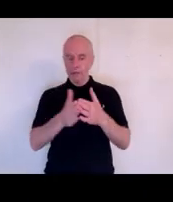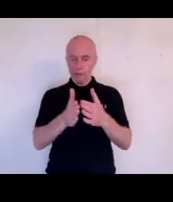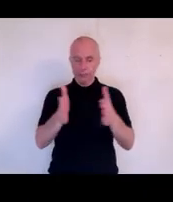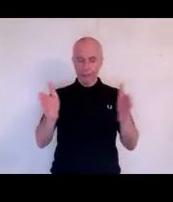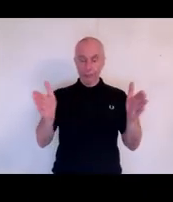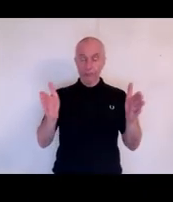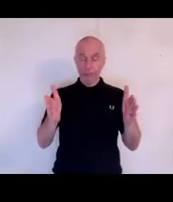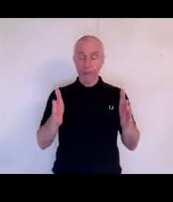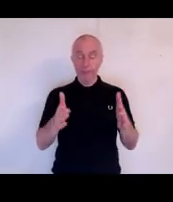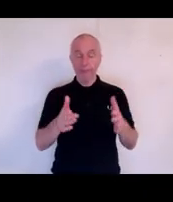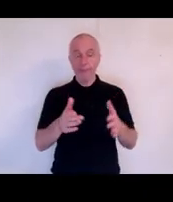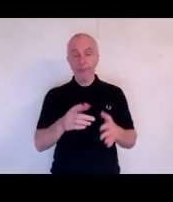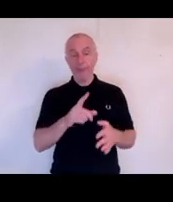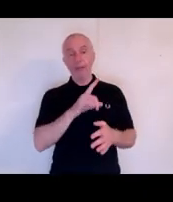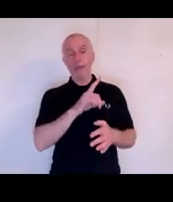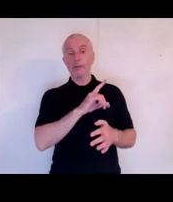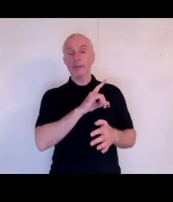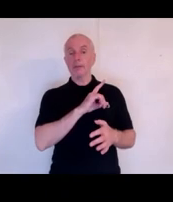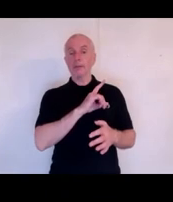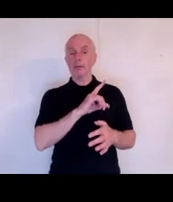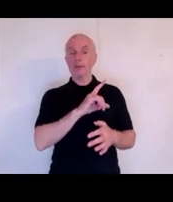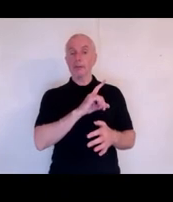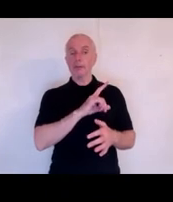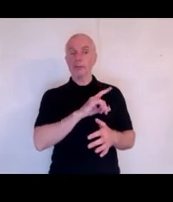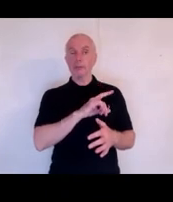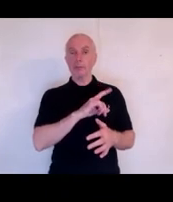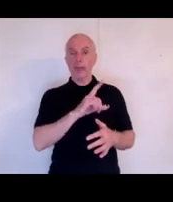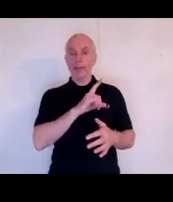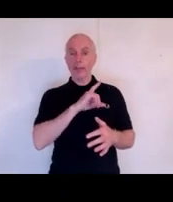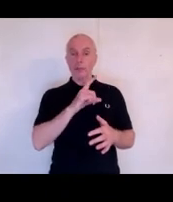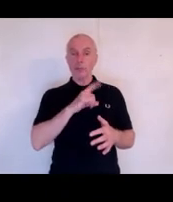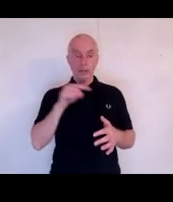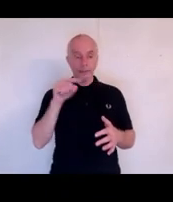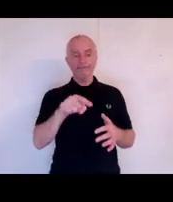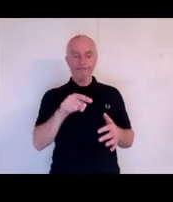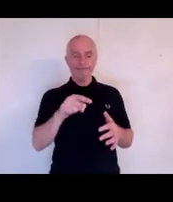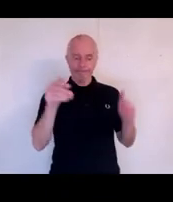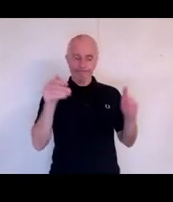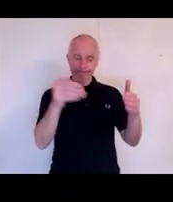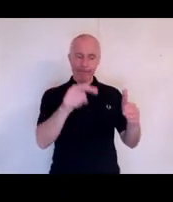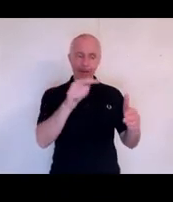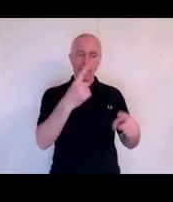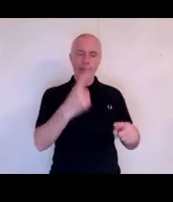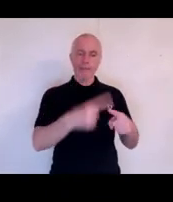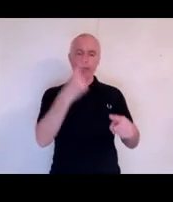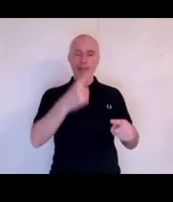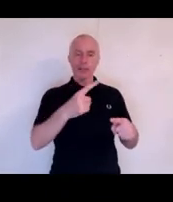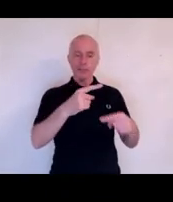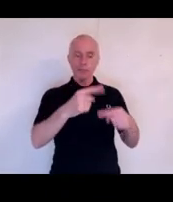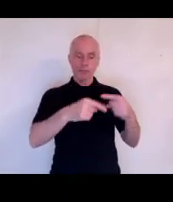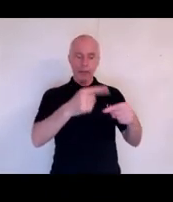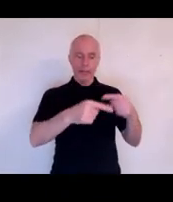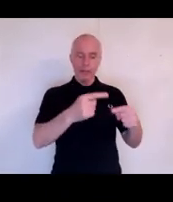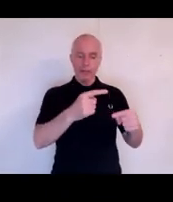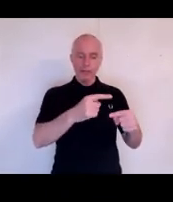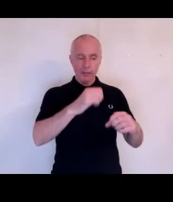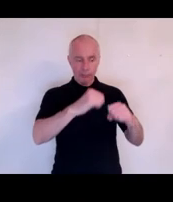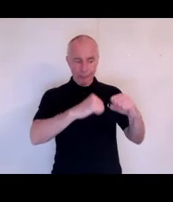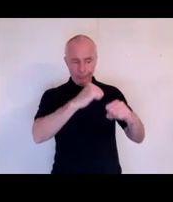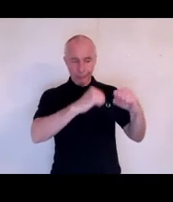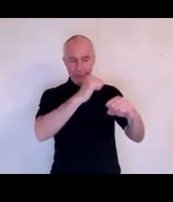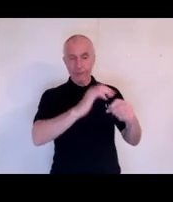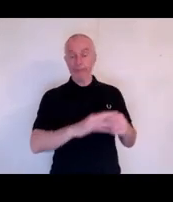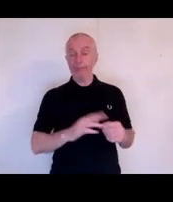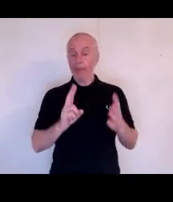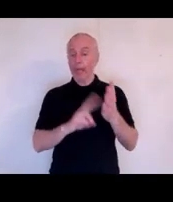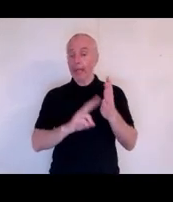fast reactors that are being proposed. So there is research ongoing in NNL